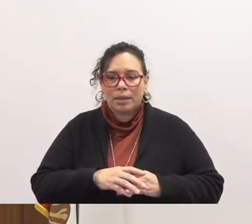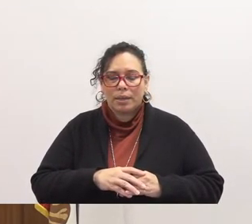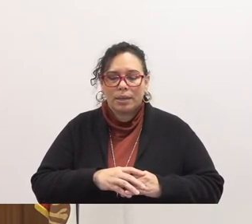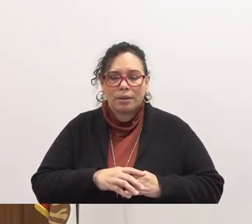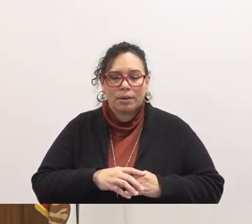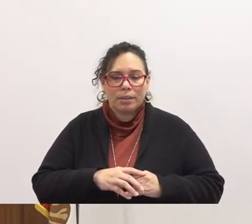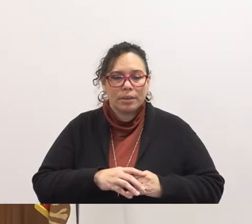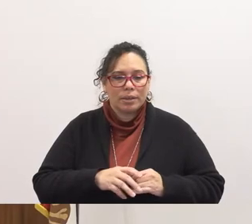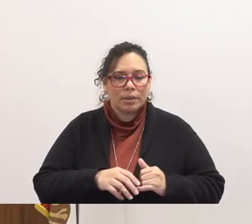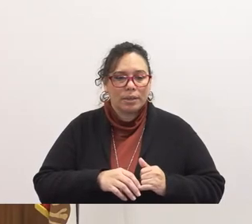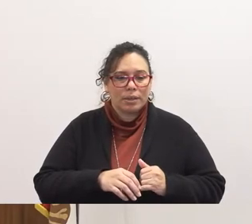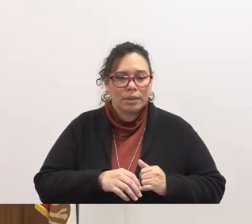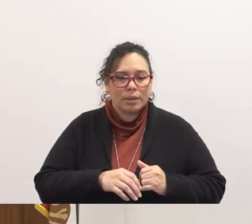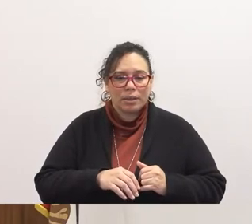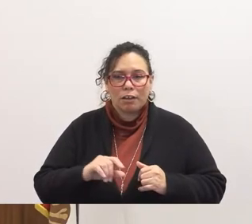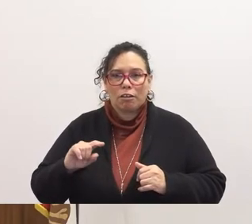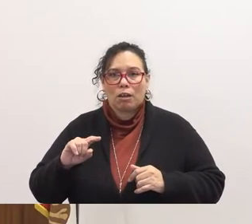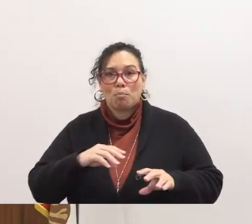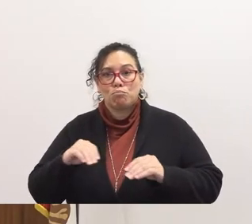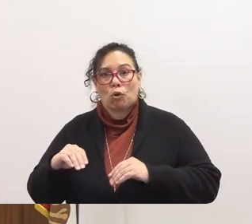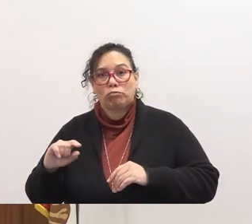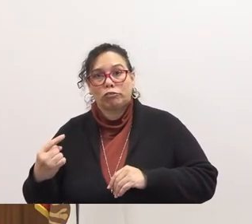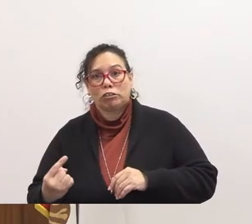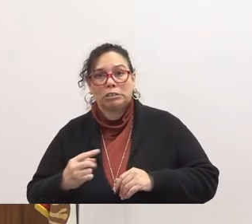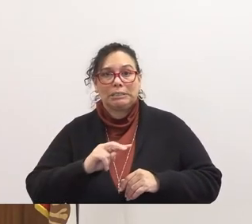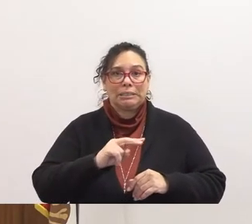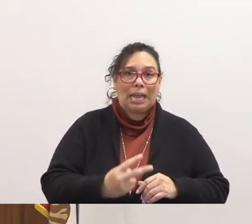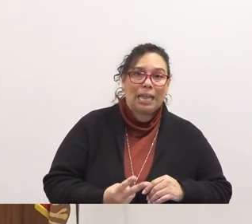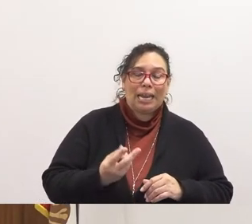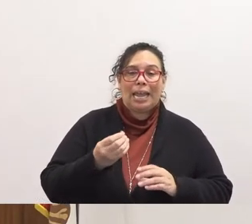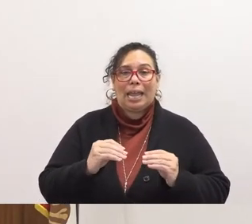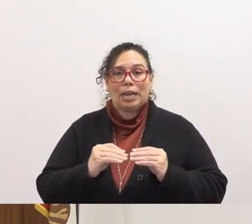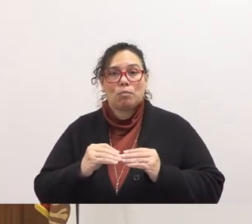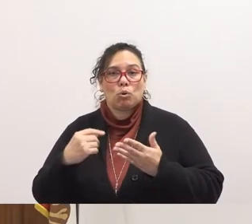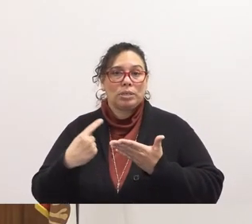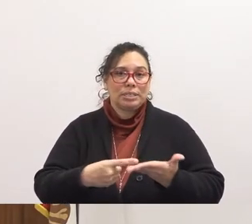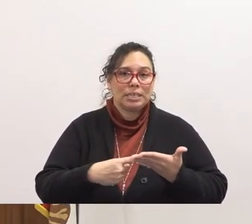Consent calendar A. Second. Any further discussion?